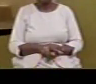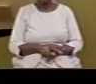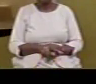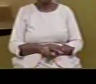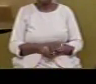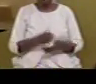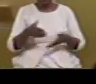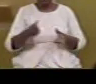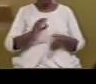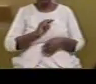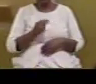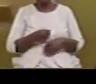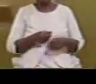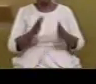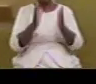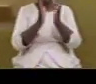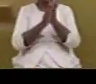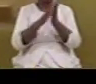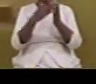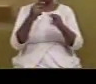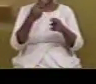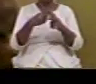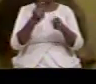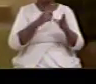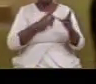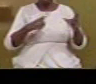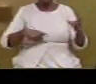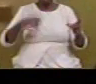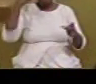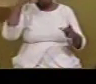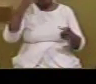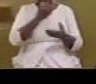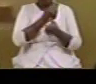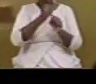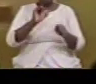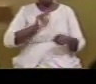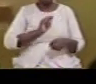Let's magnify the Lord for redeeming our life from destruction.